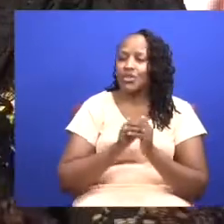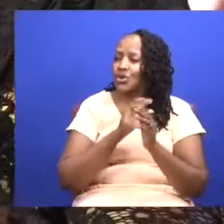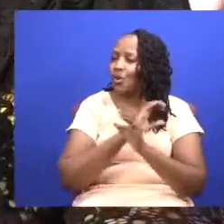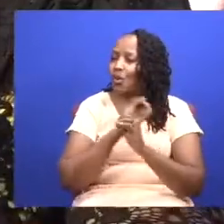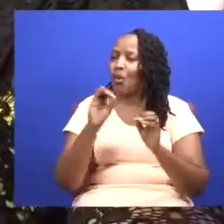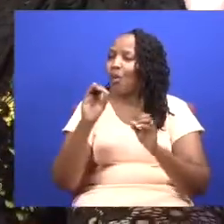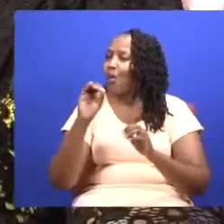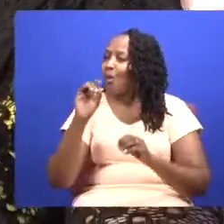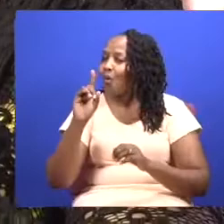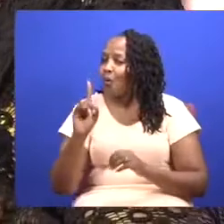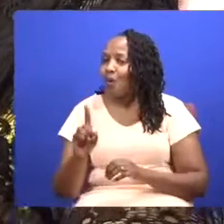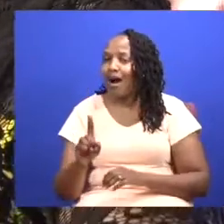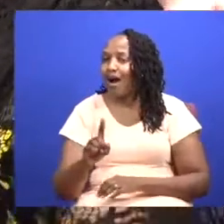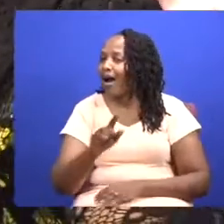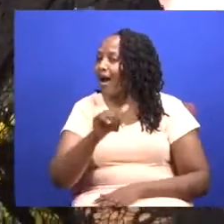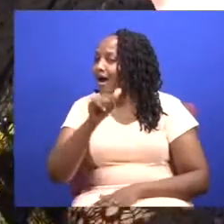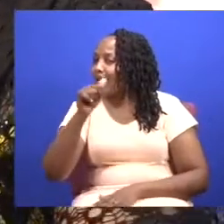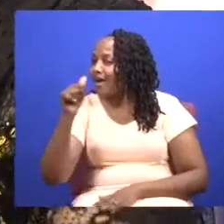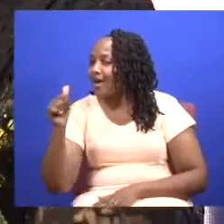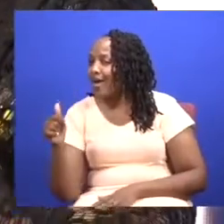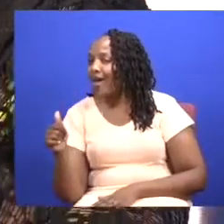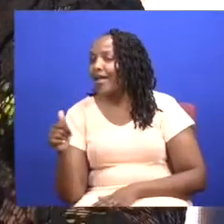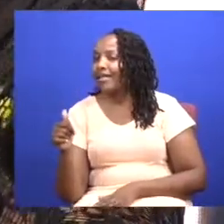wonderful. For there's no one.